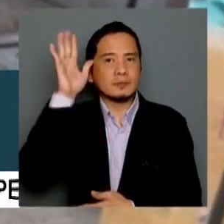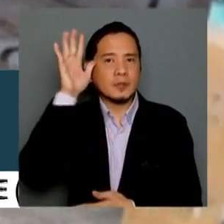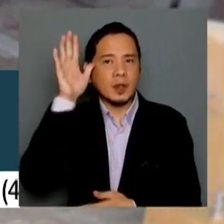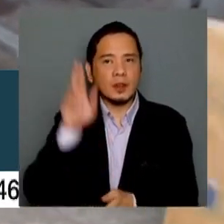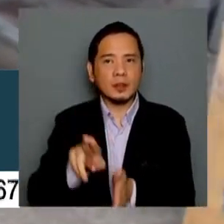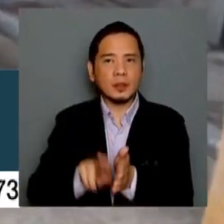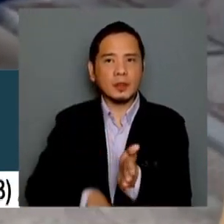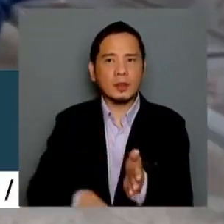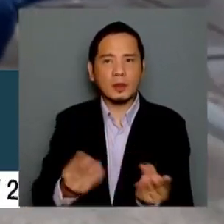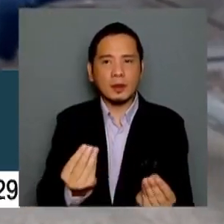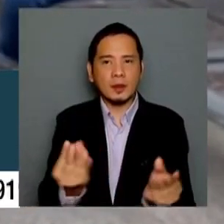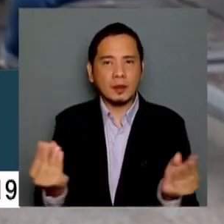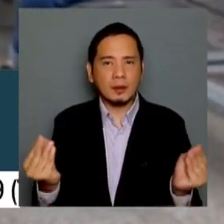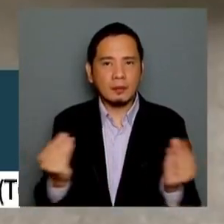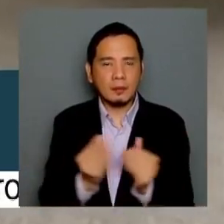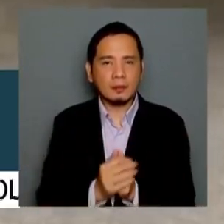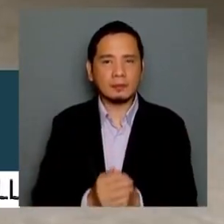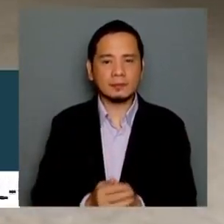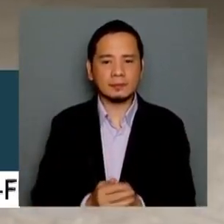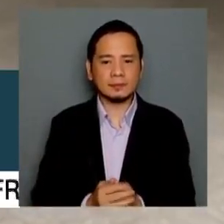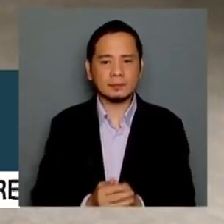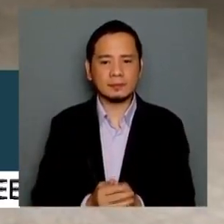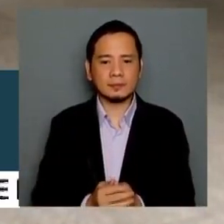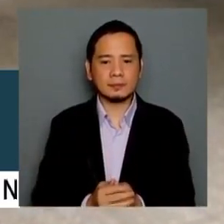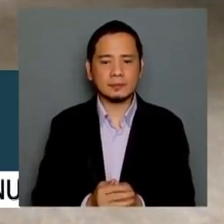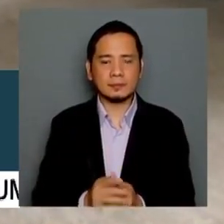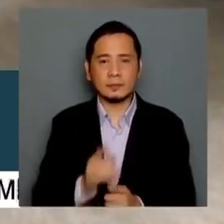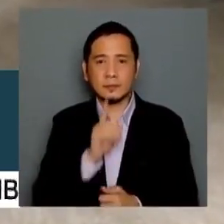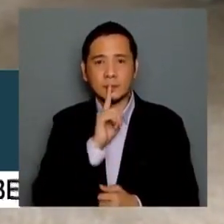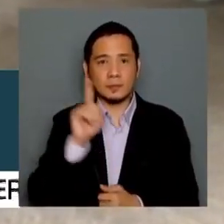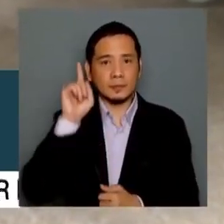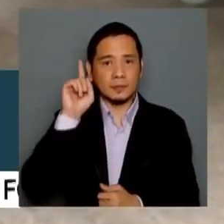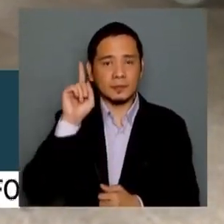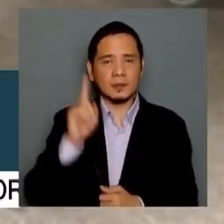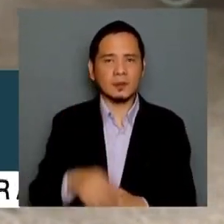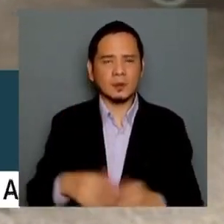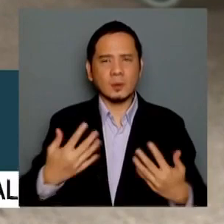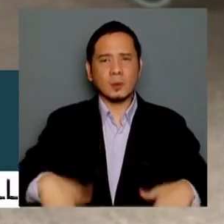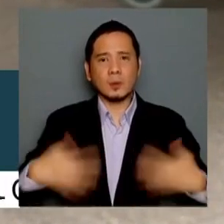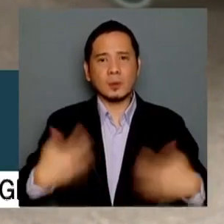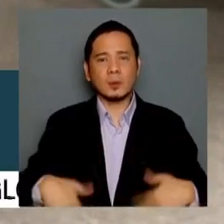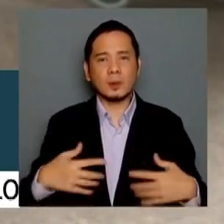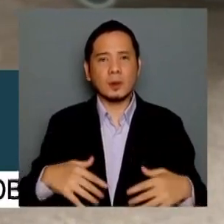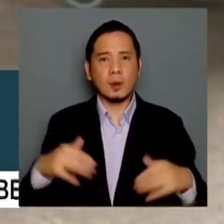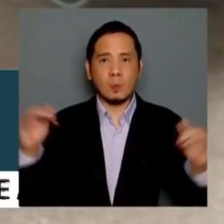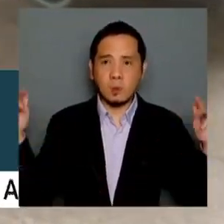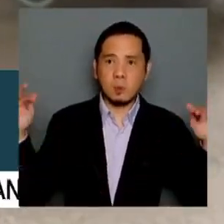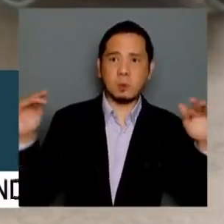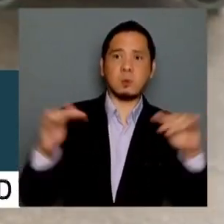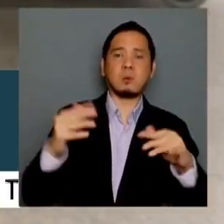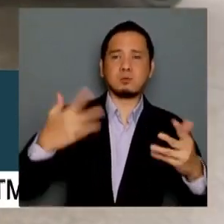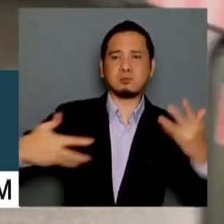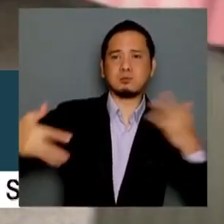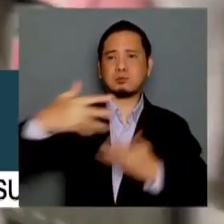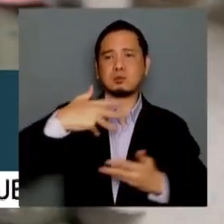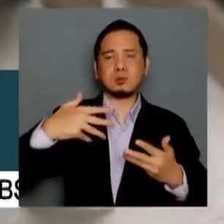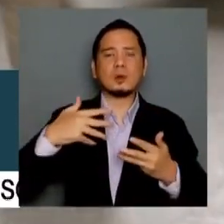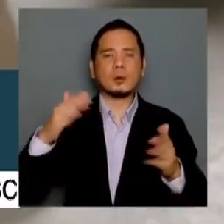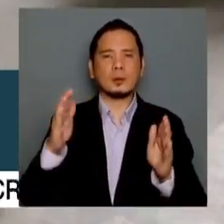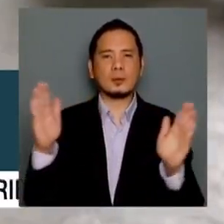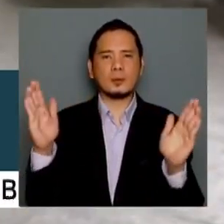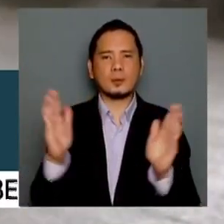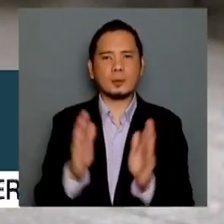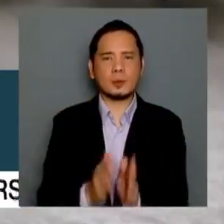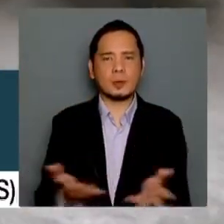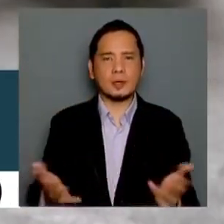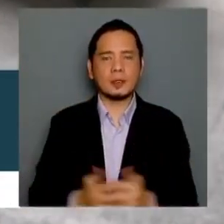the flood has subsided but the rains began pouring again early this morning. We have talked to one resident in Aloran, Misamis